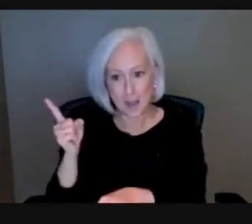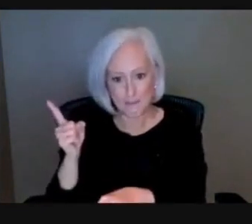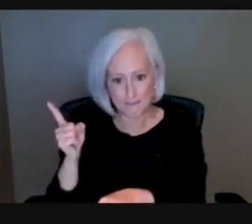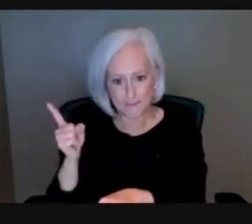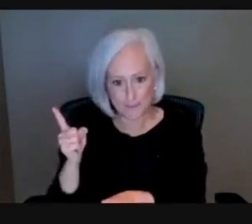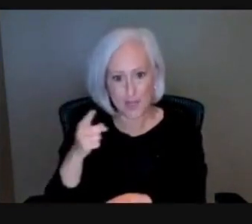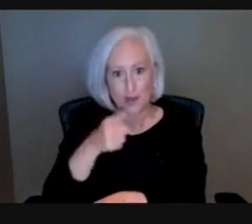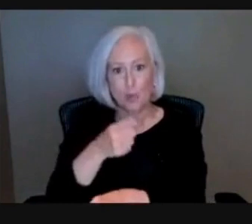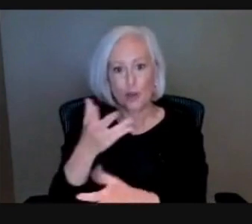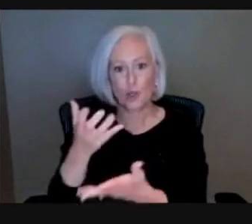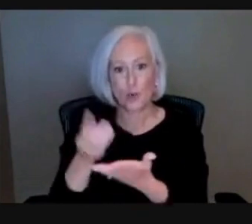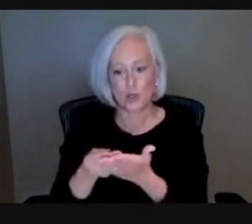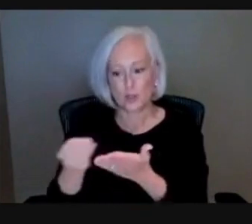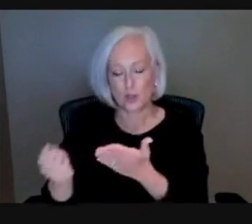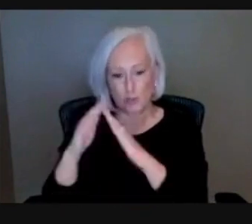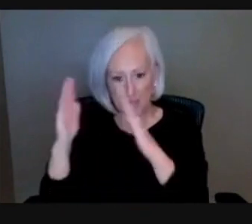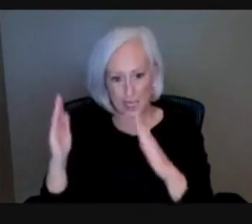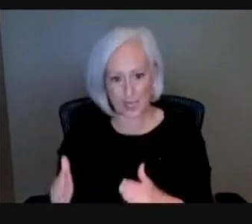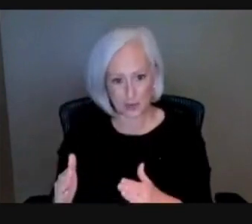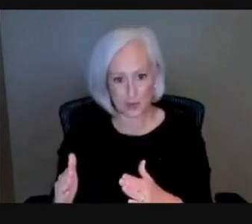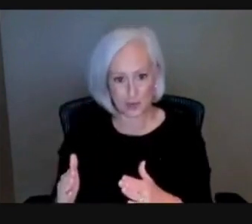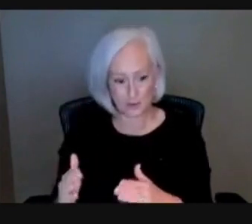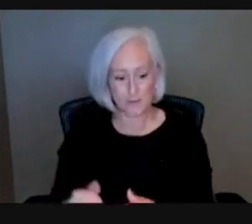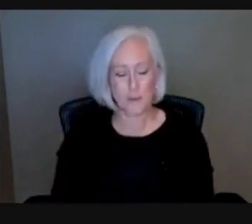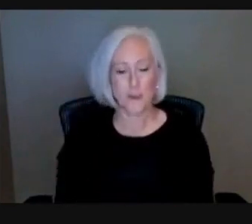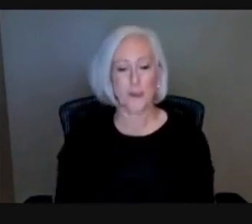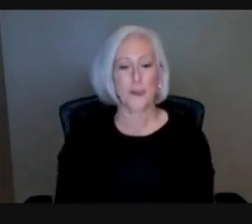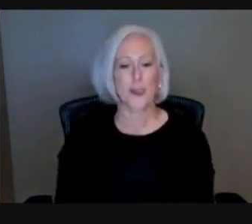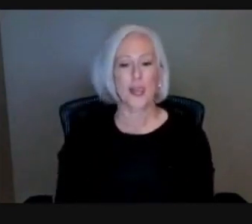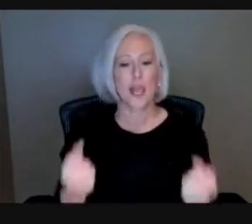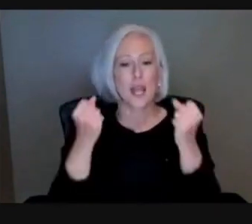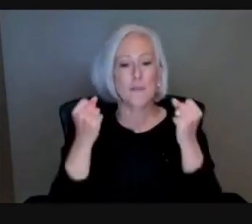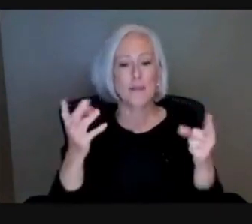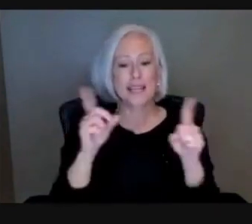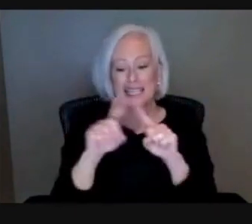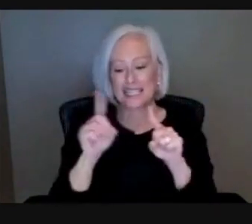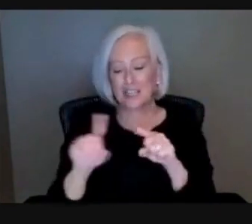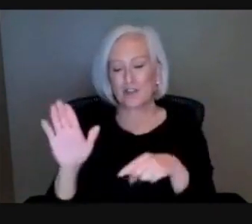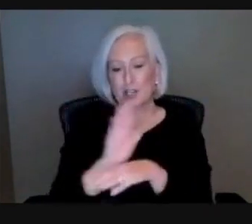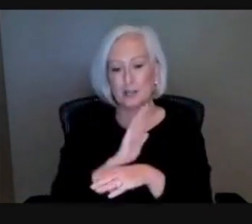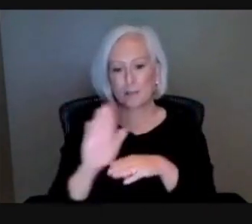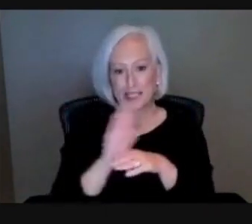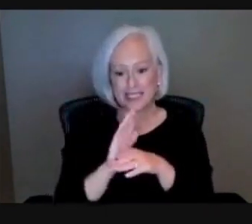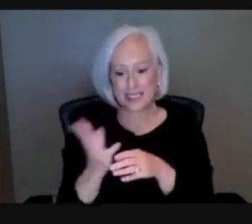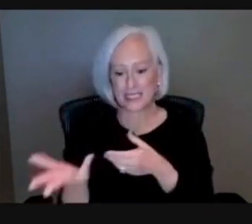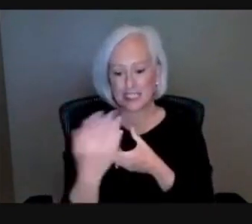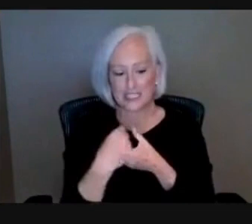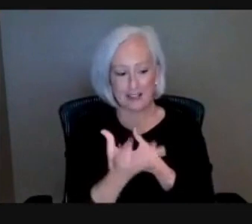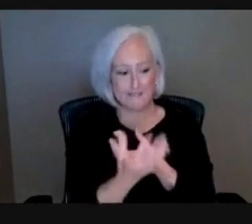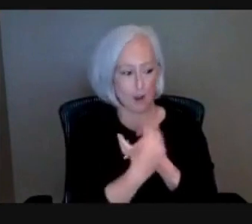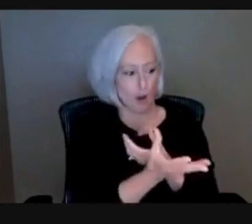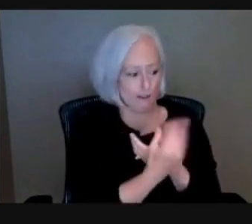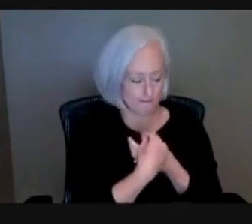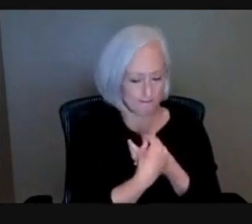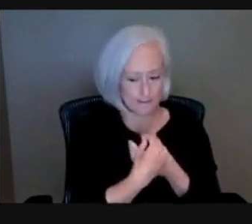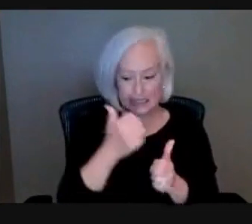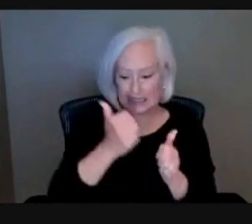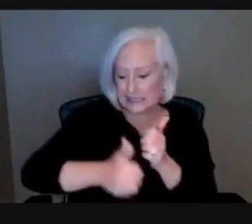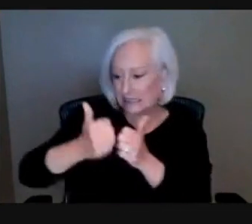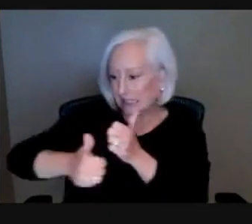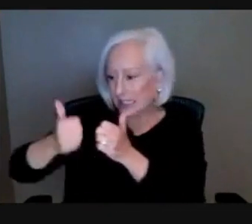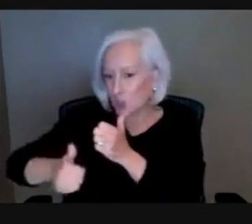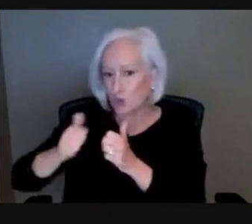are trying to get this home loan for you. And there are a multitude of companies that are involved, and each and every company,